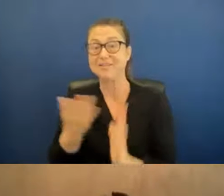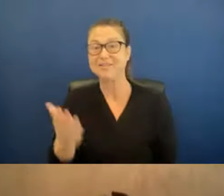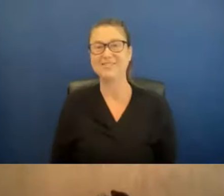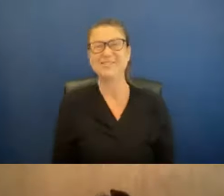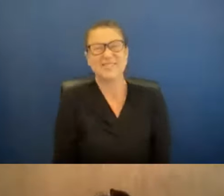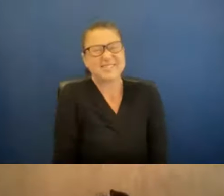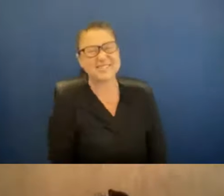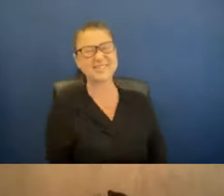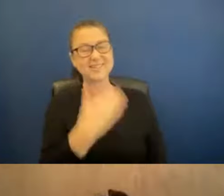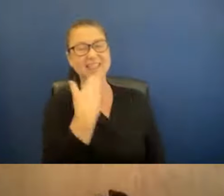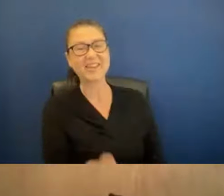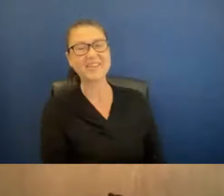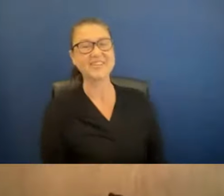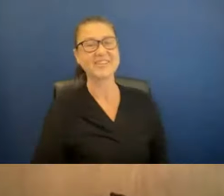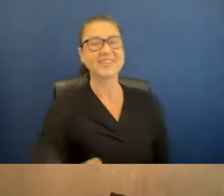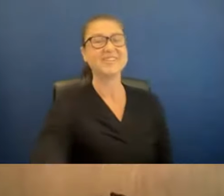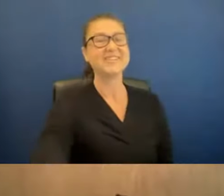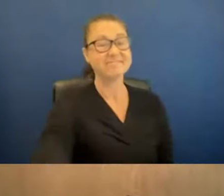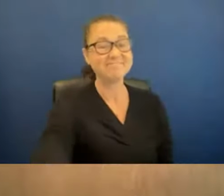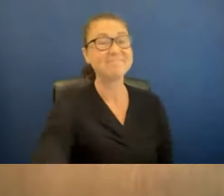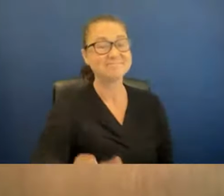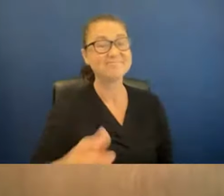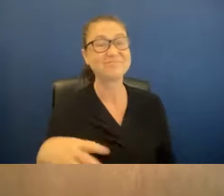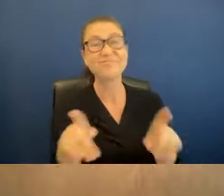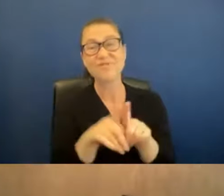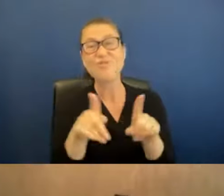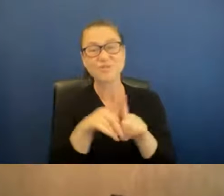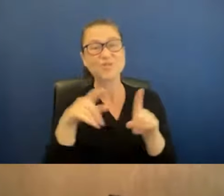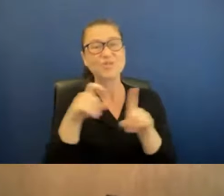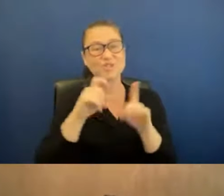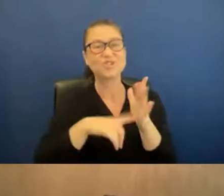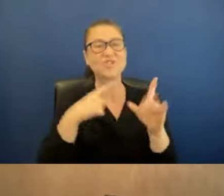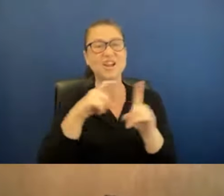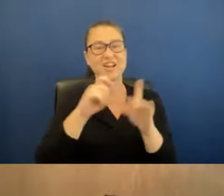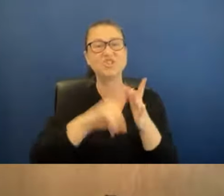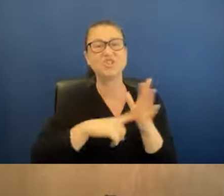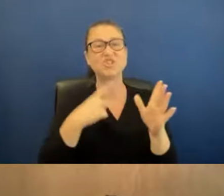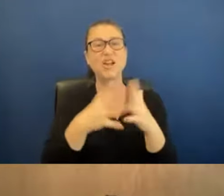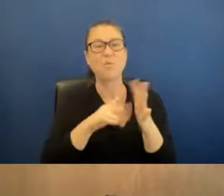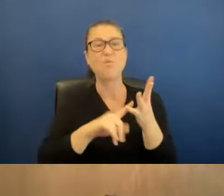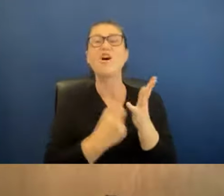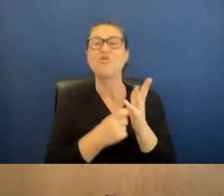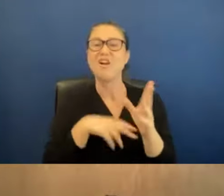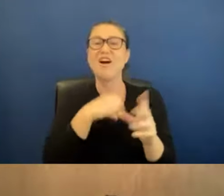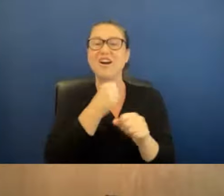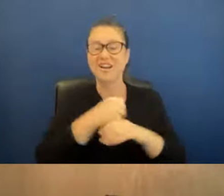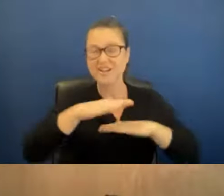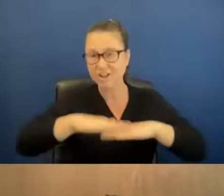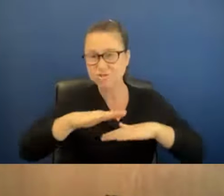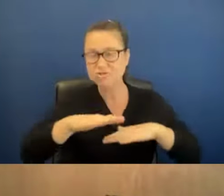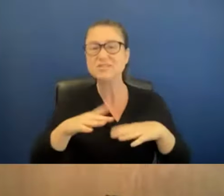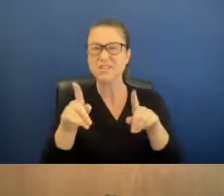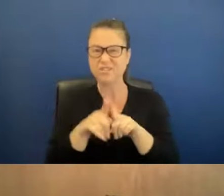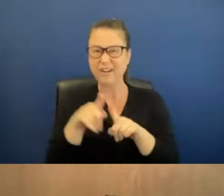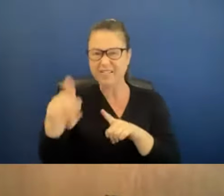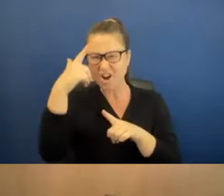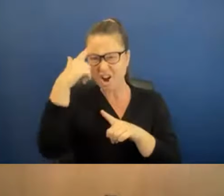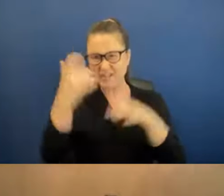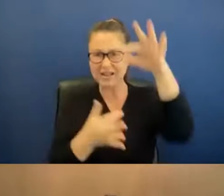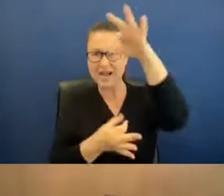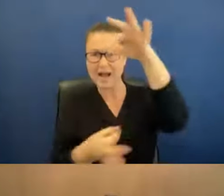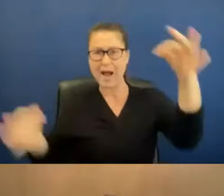you. Yes. Also from Queens on Jajorang Country. And, and, and I think the, the concept of upside down country